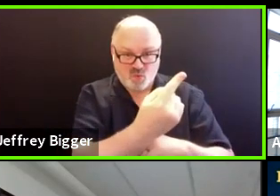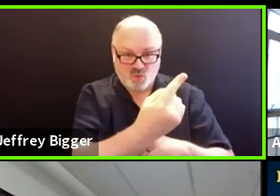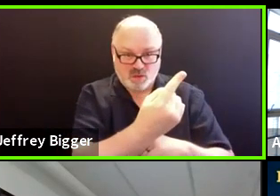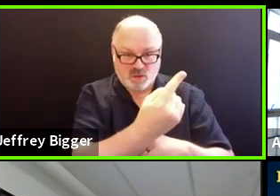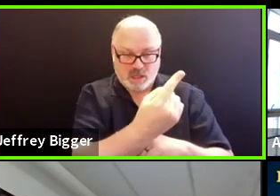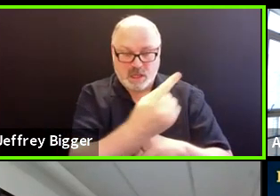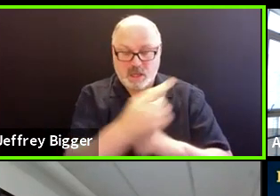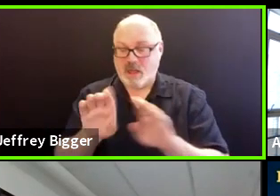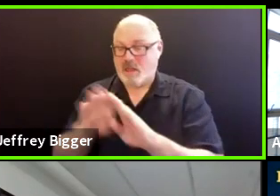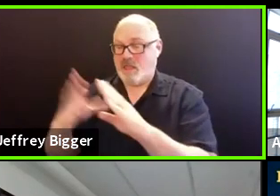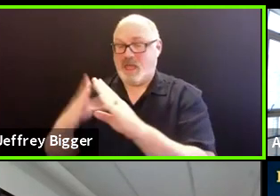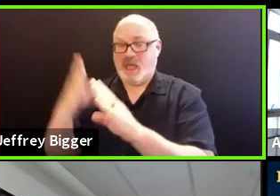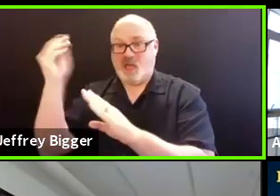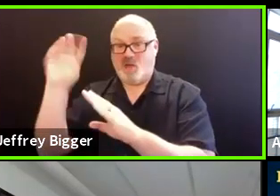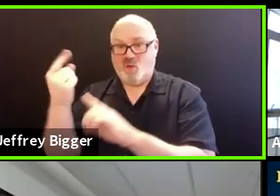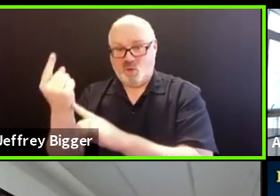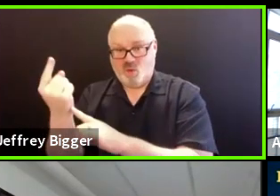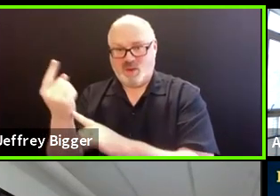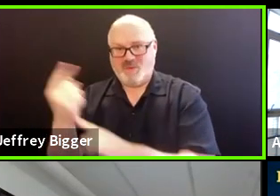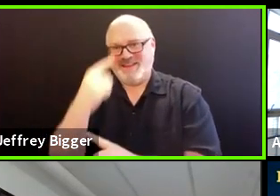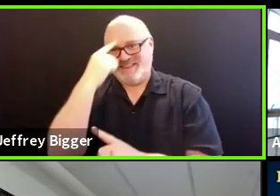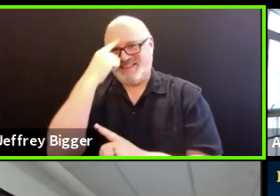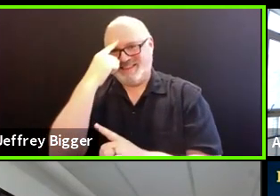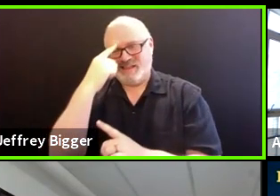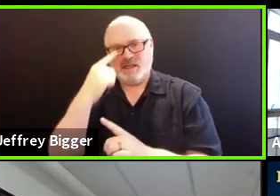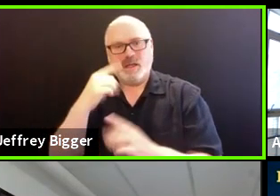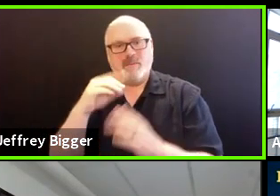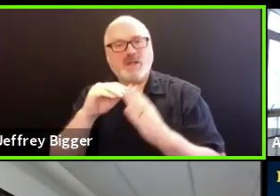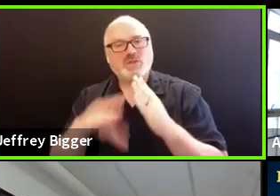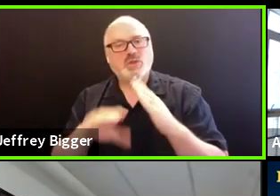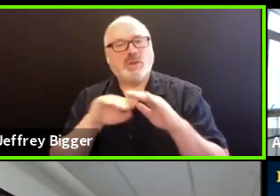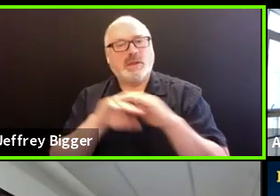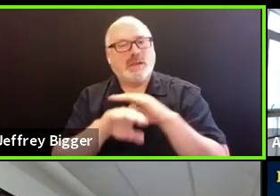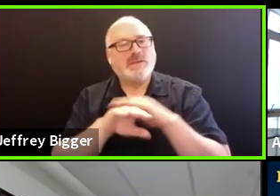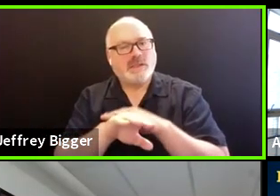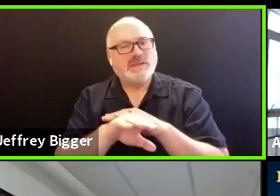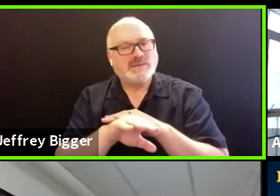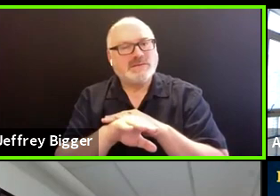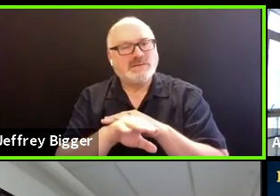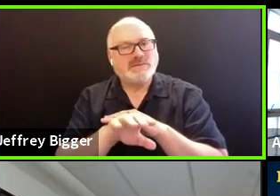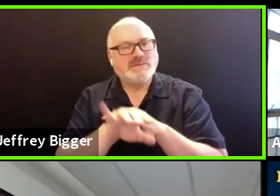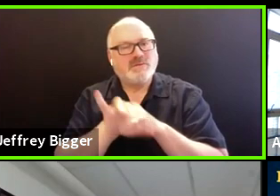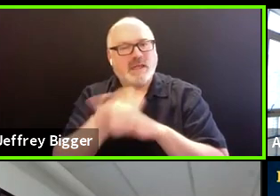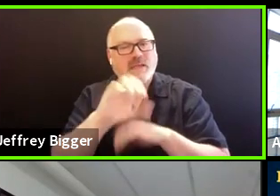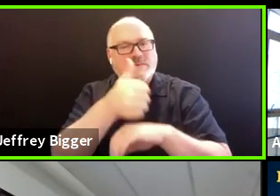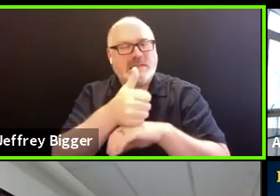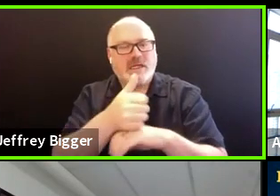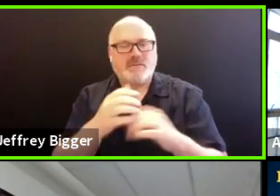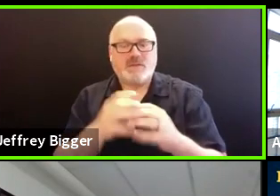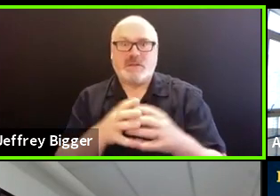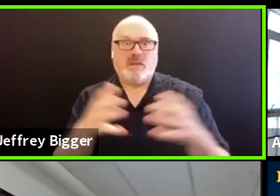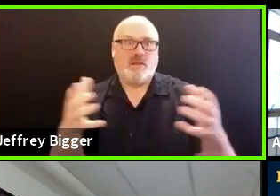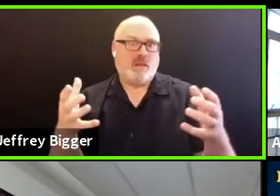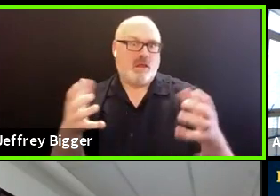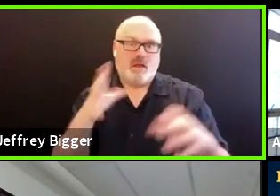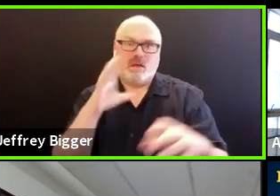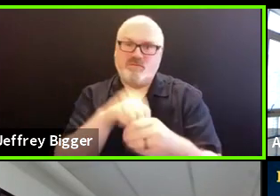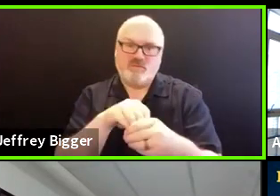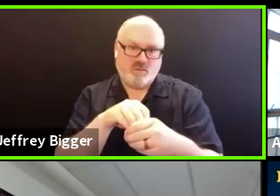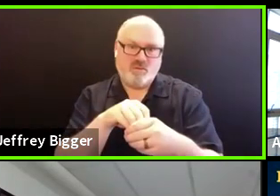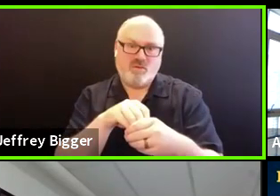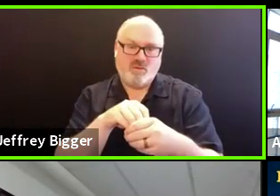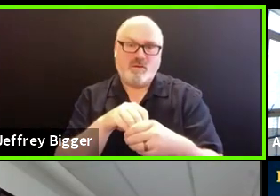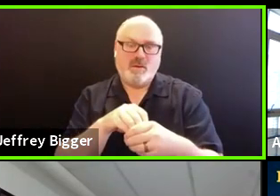the exit, we have to consider student access to that. So there's a lot to it, but